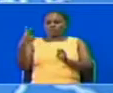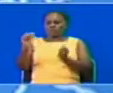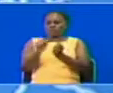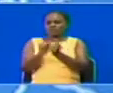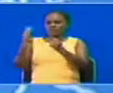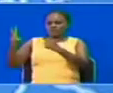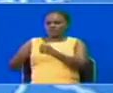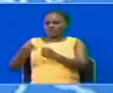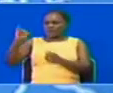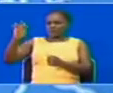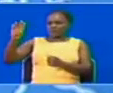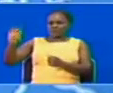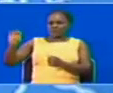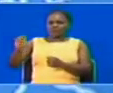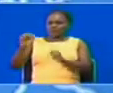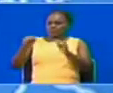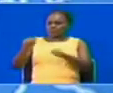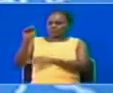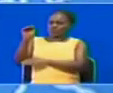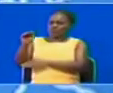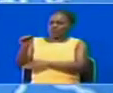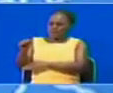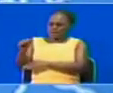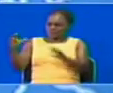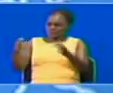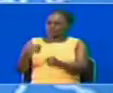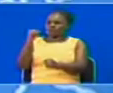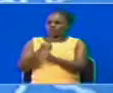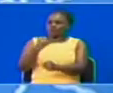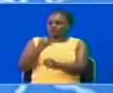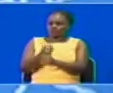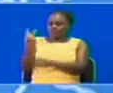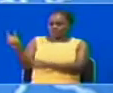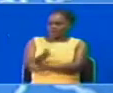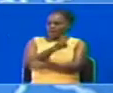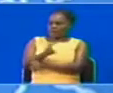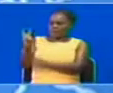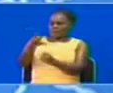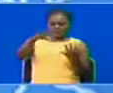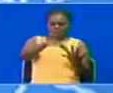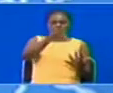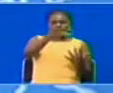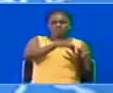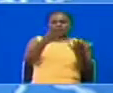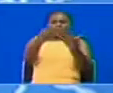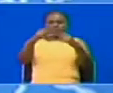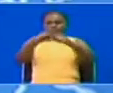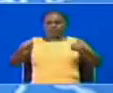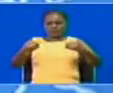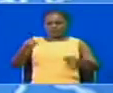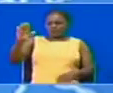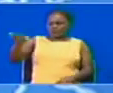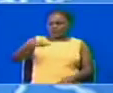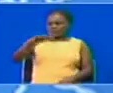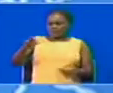2016. IEBC can be requested by a party to conduct and supervise its nomination for presidential, parliamentary